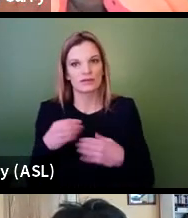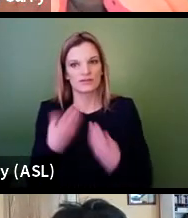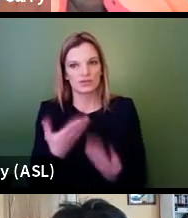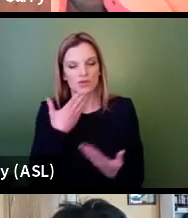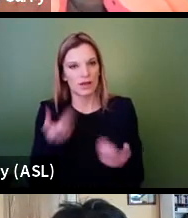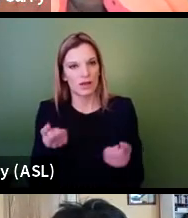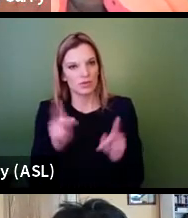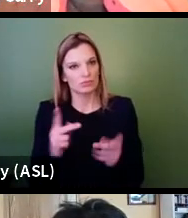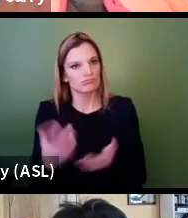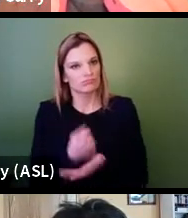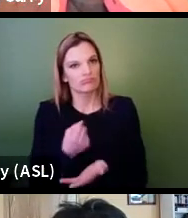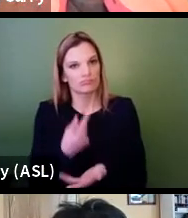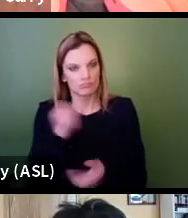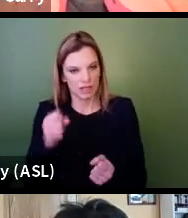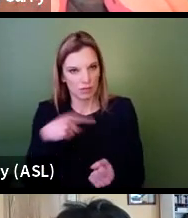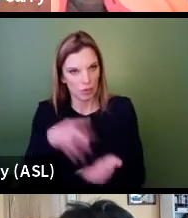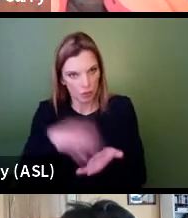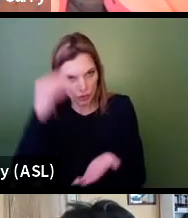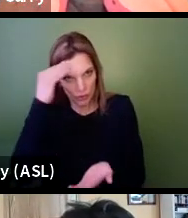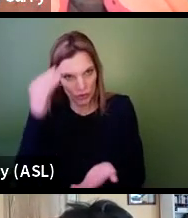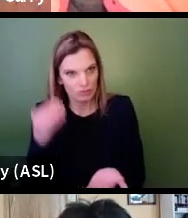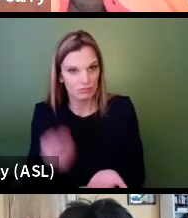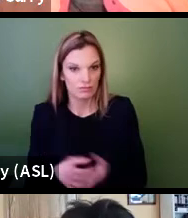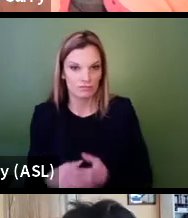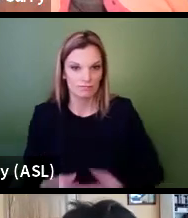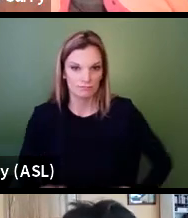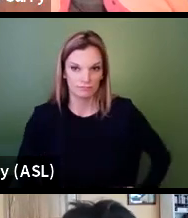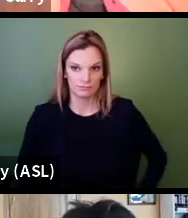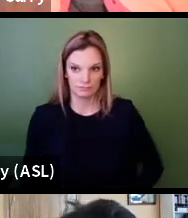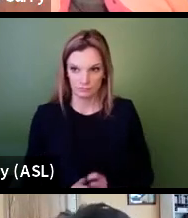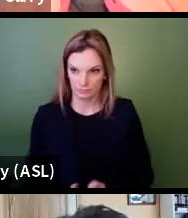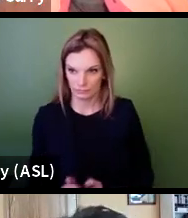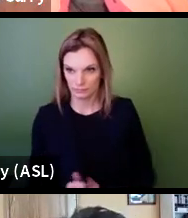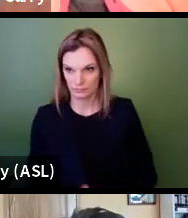opportunity for some learning in this area.